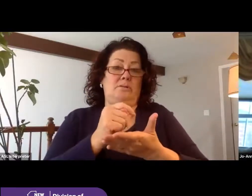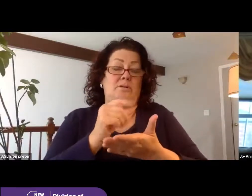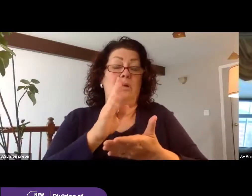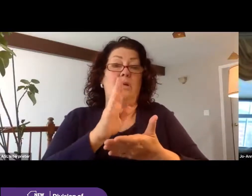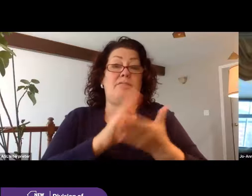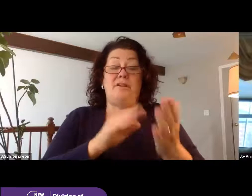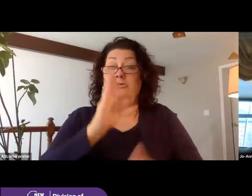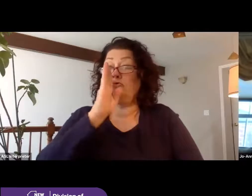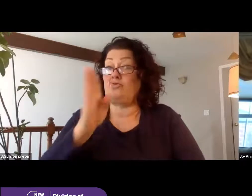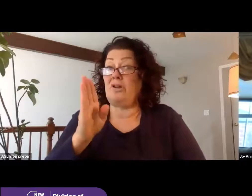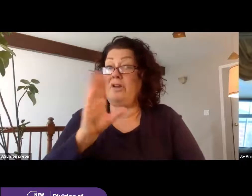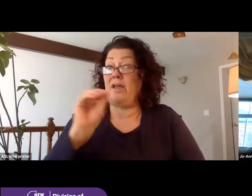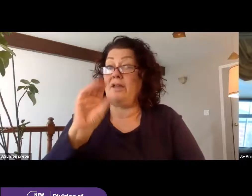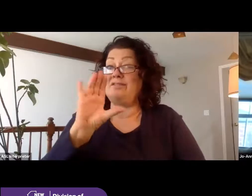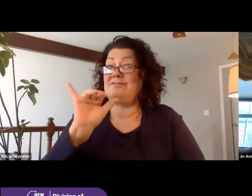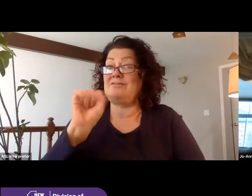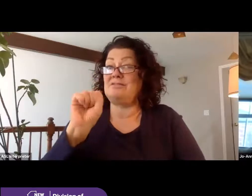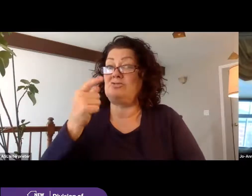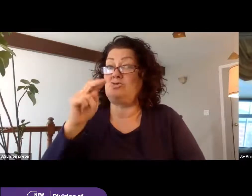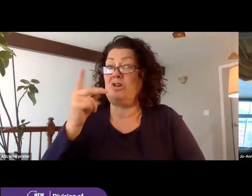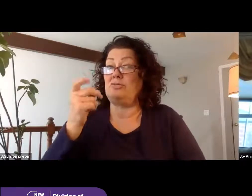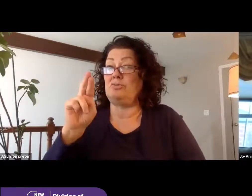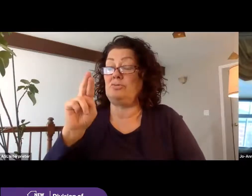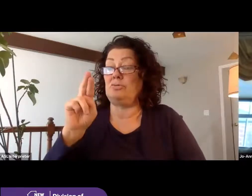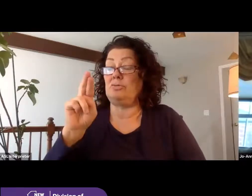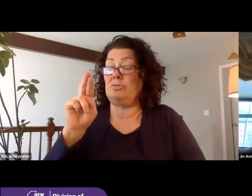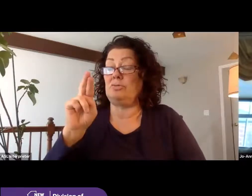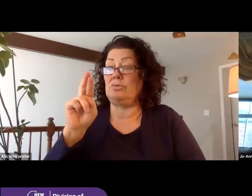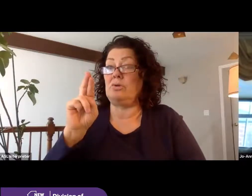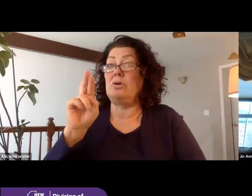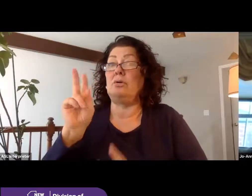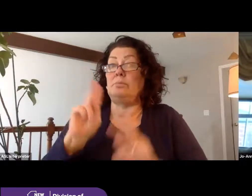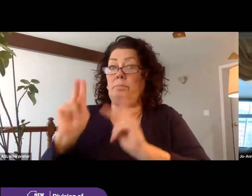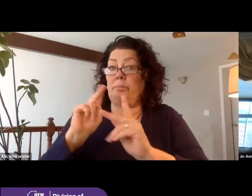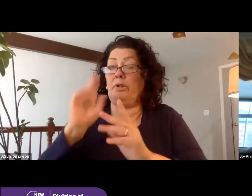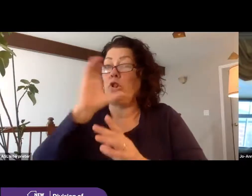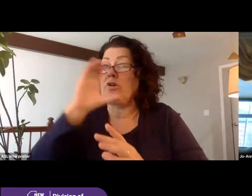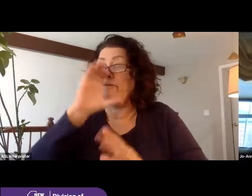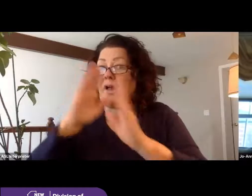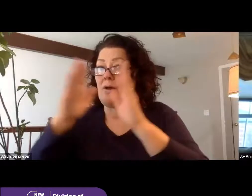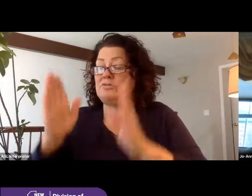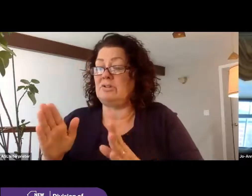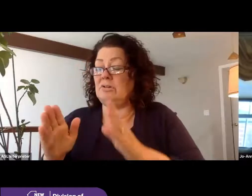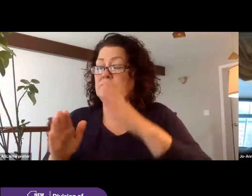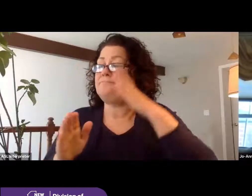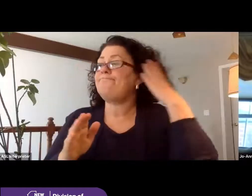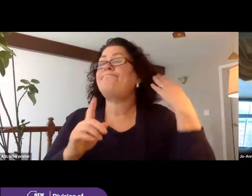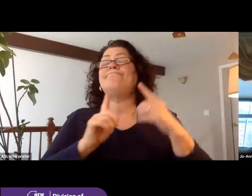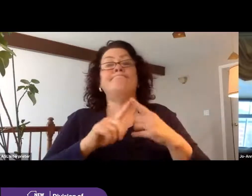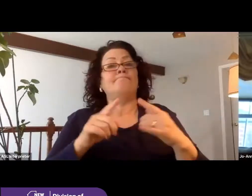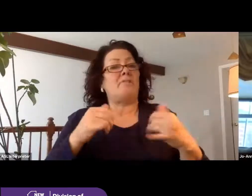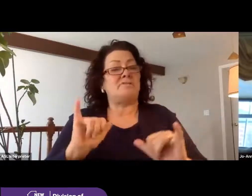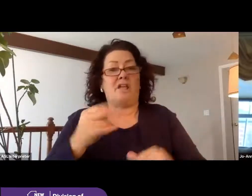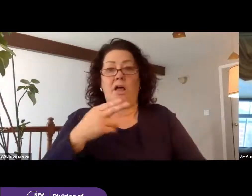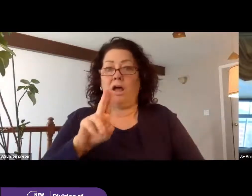cisgender counterparts when seeking rental housing. Despite this reality, the department has been constrained in its efforts